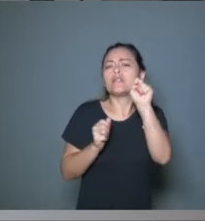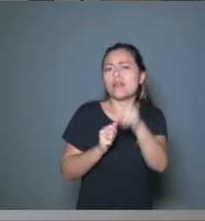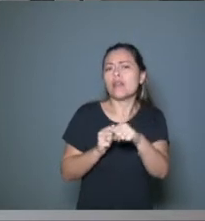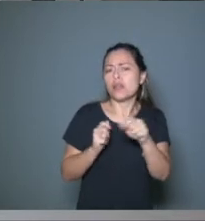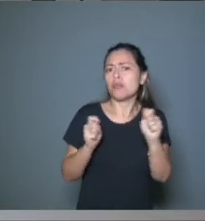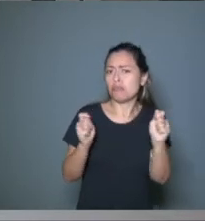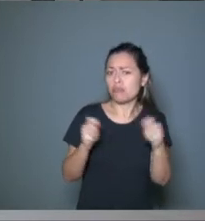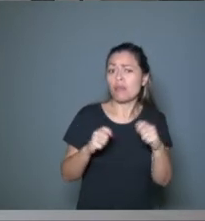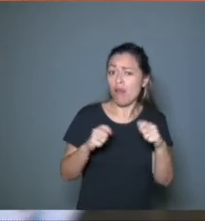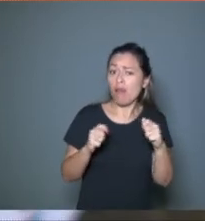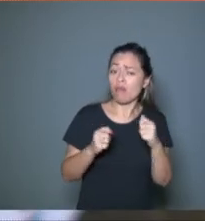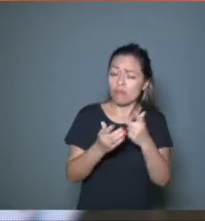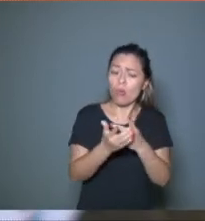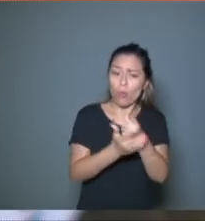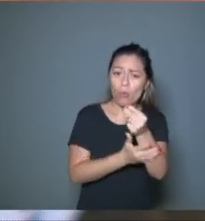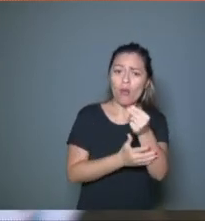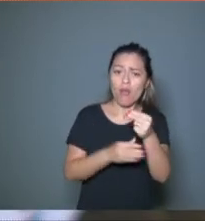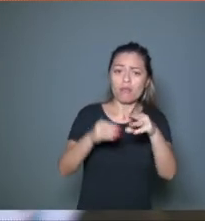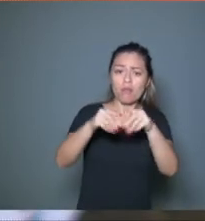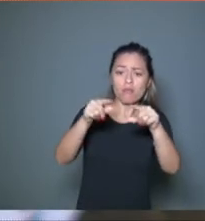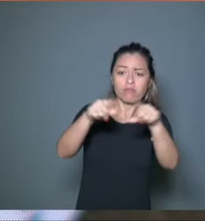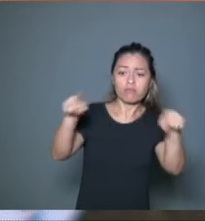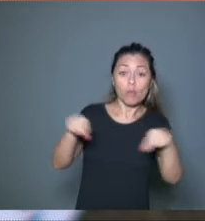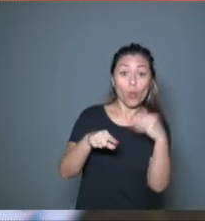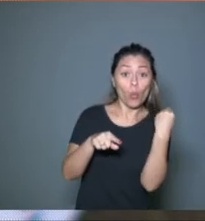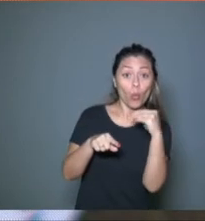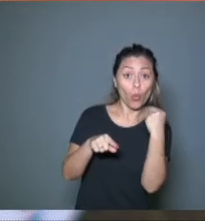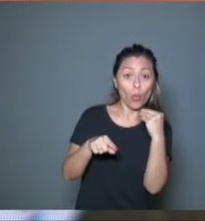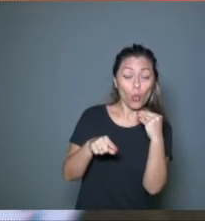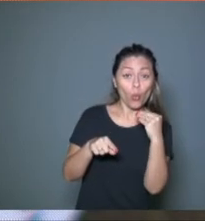we consider the opportunity of buying land